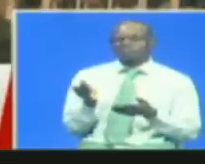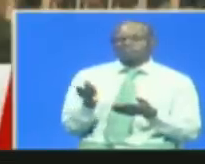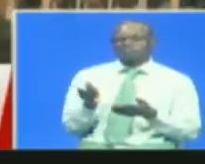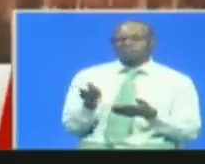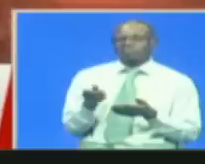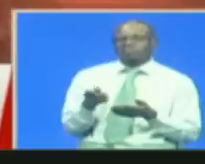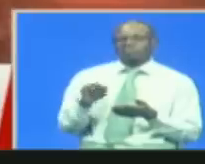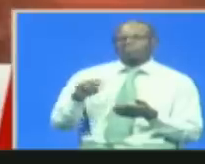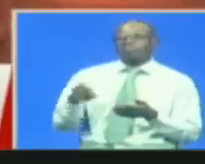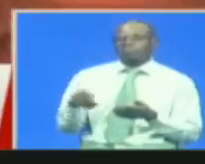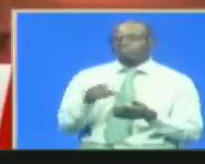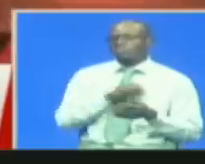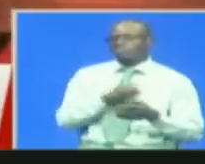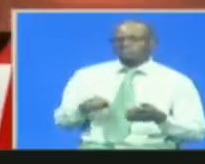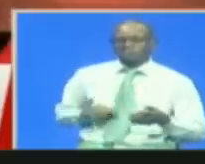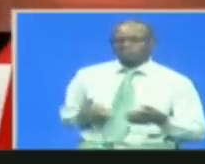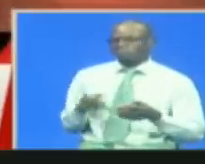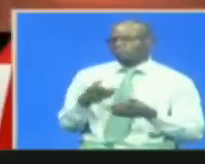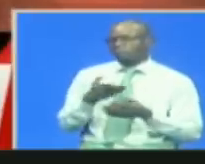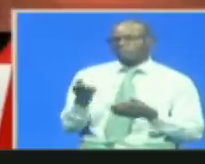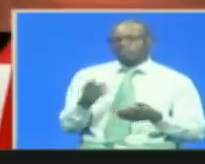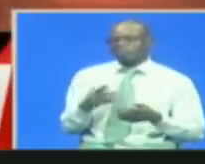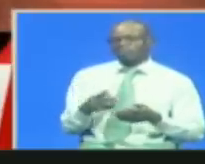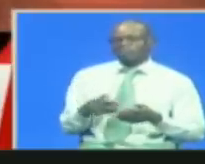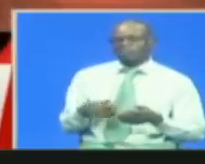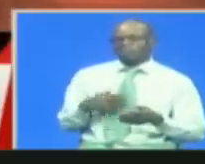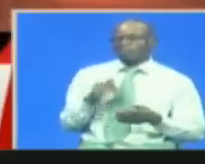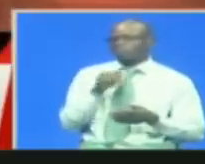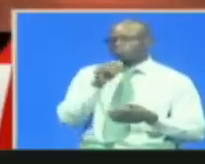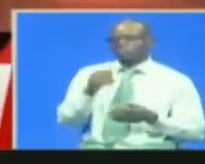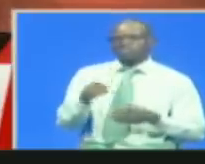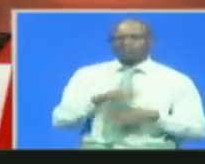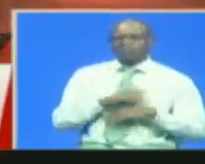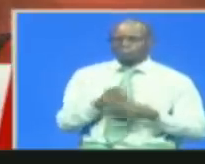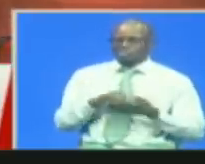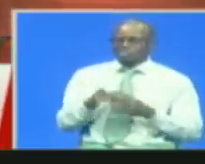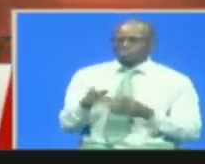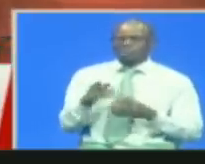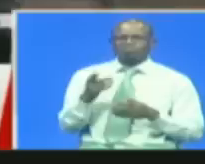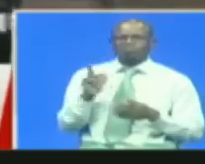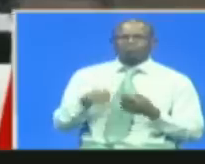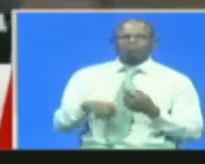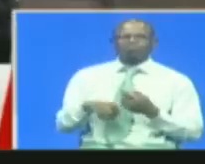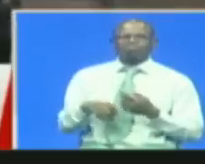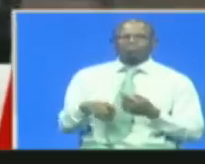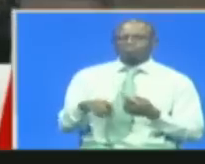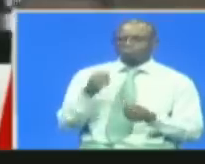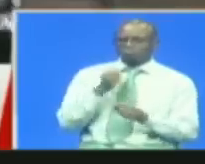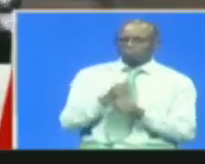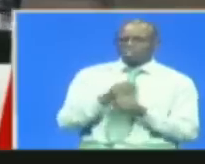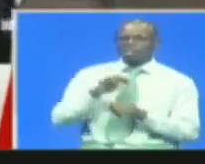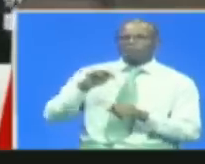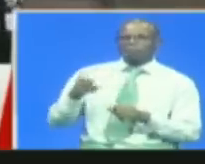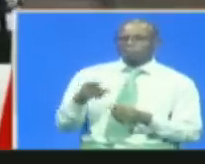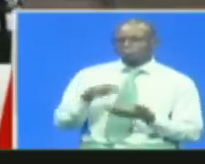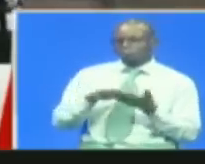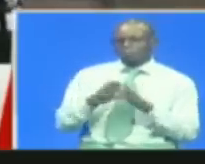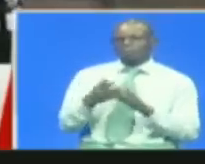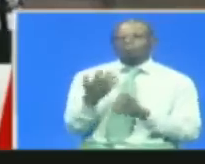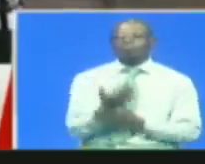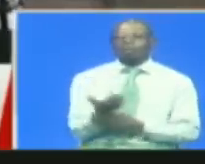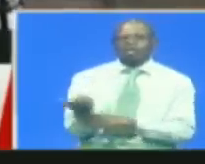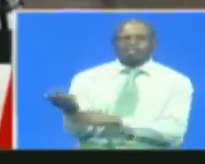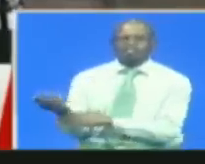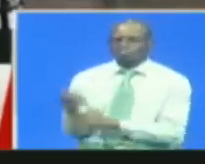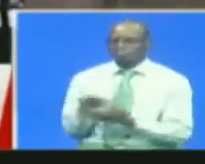not enough. There is a mission to demean members of parliament and reduce them to beggars. That's right, they deserve to have the car